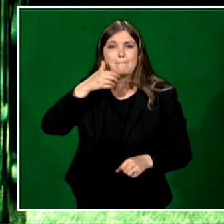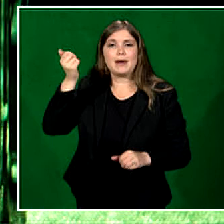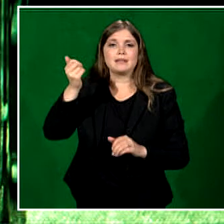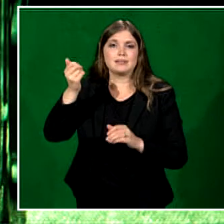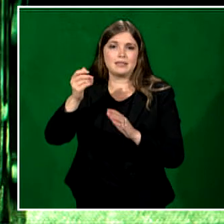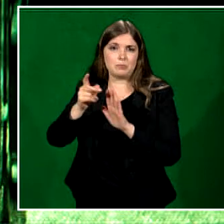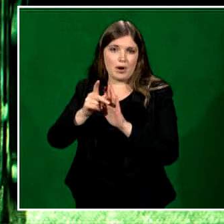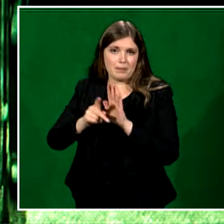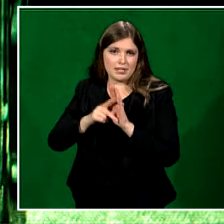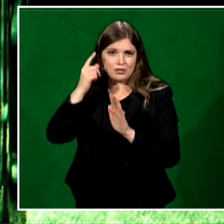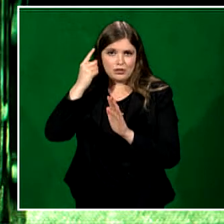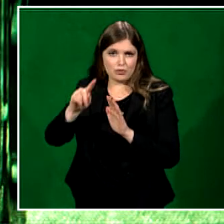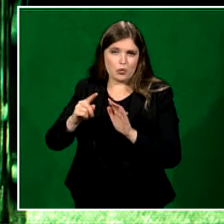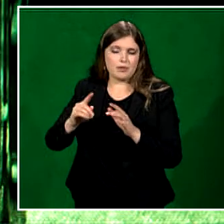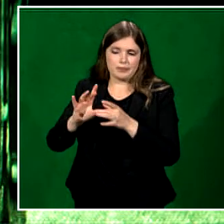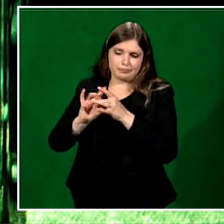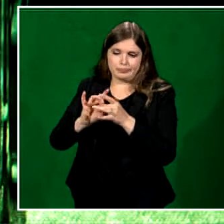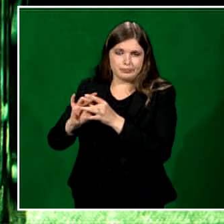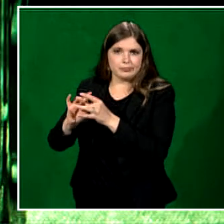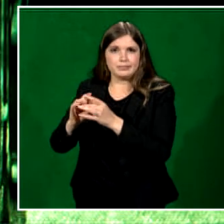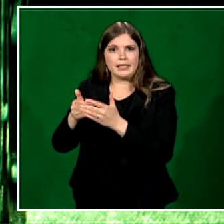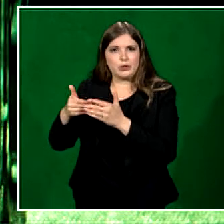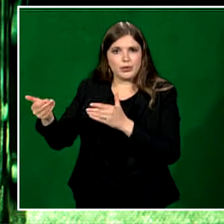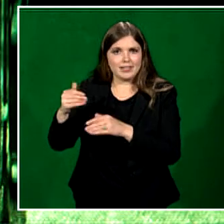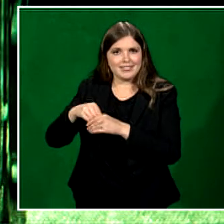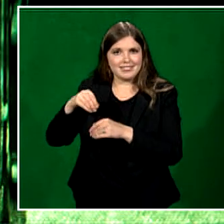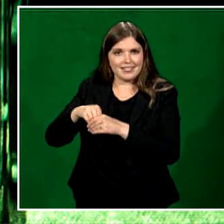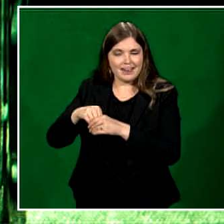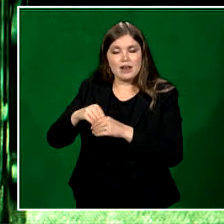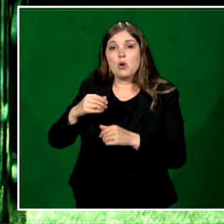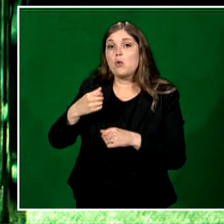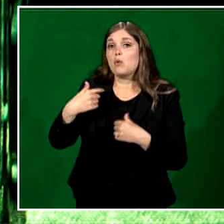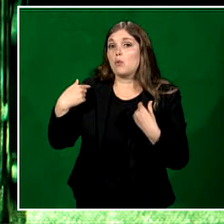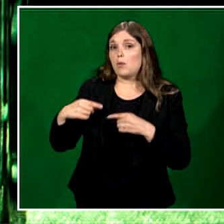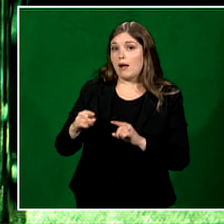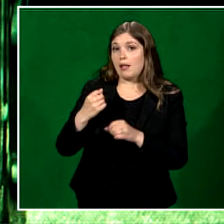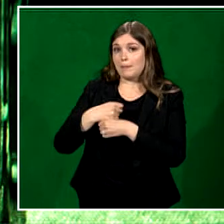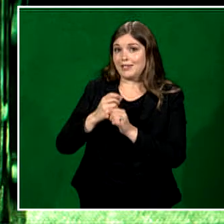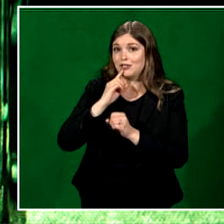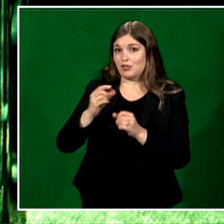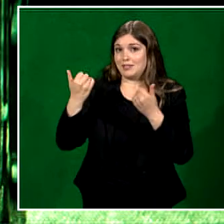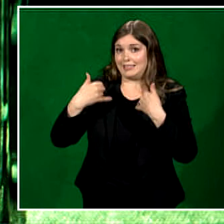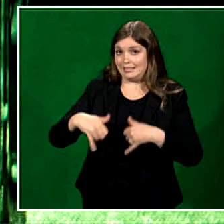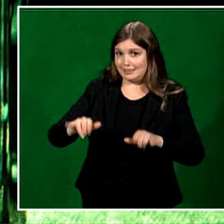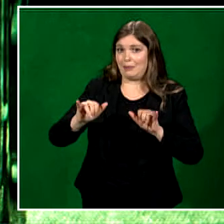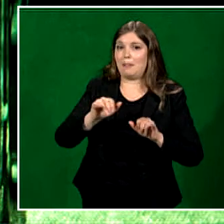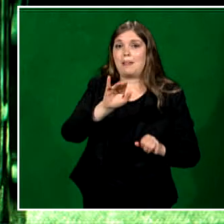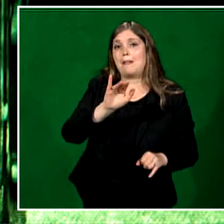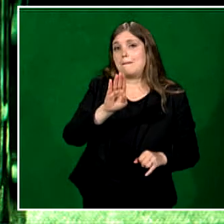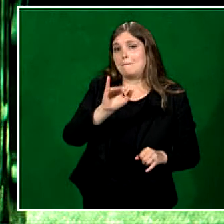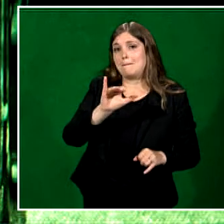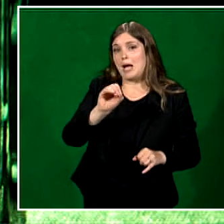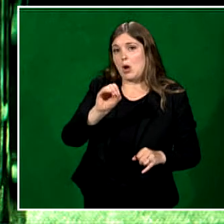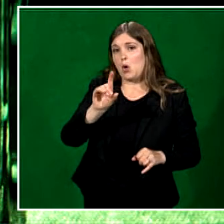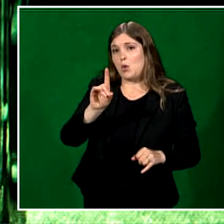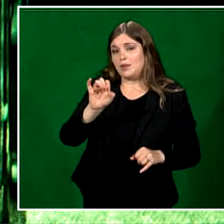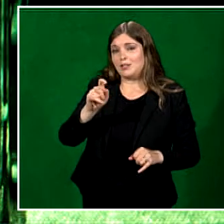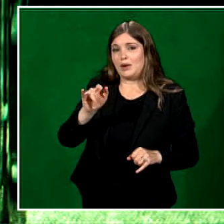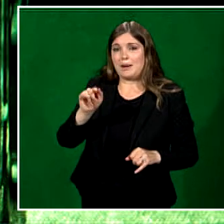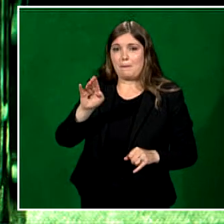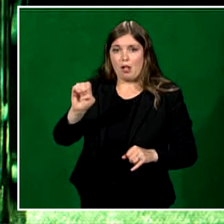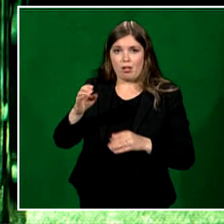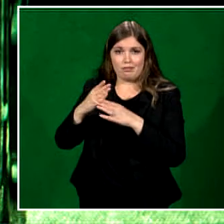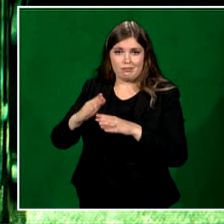of those constituent ingredients while making sure that it's a biodegradable resource at end of life. And